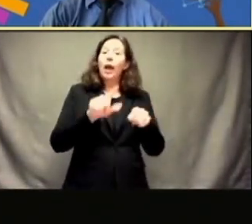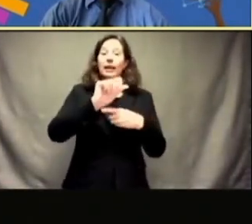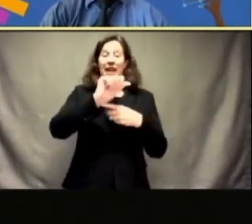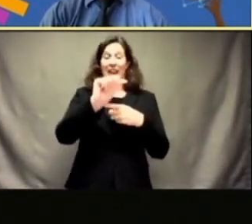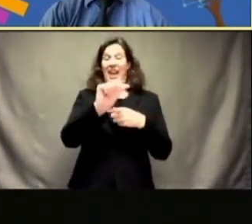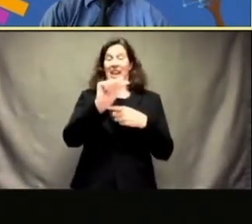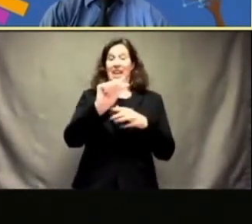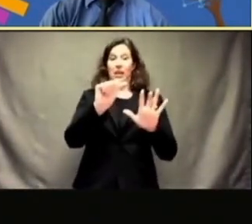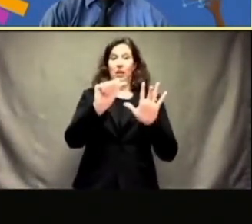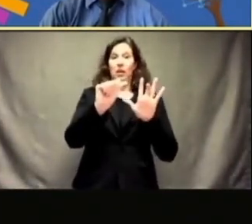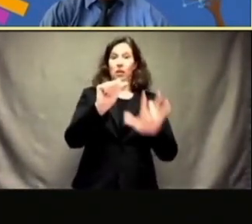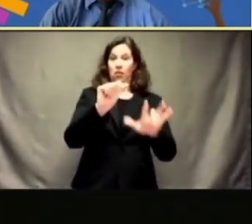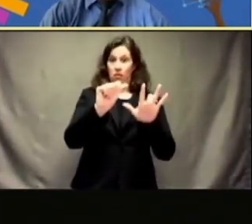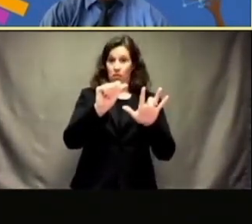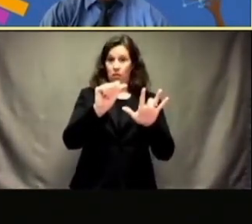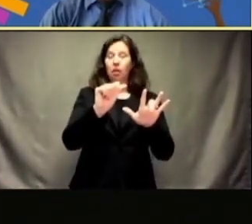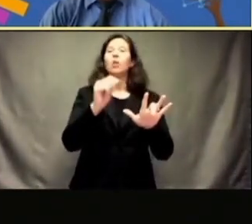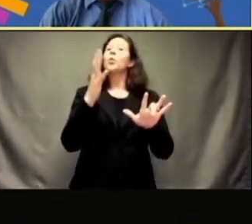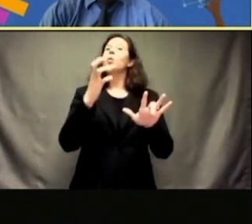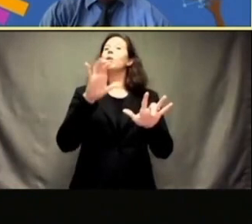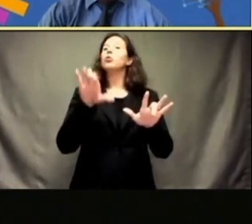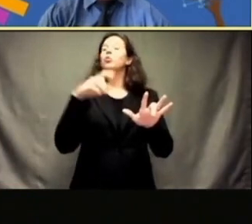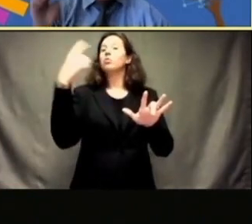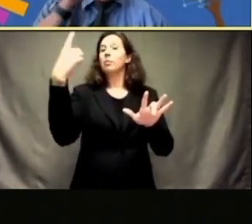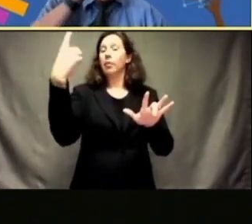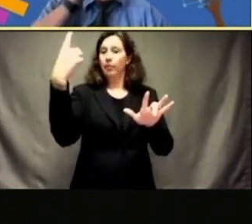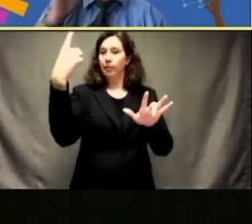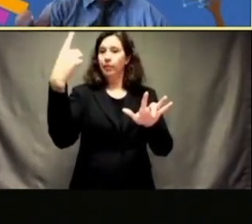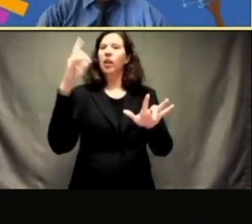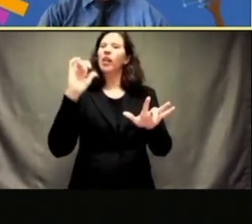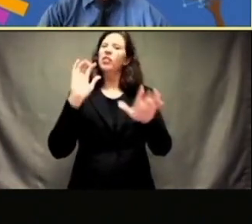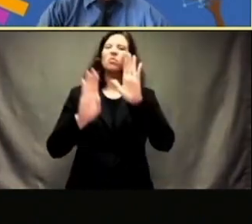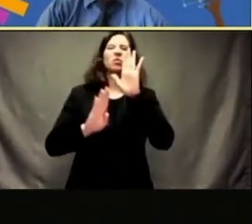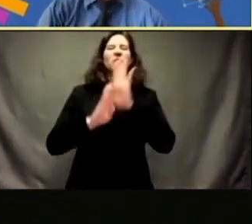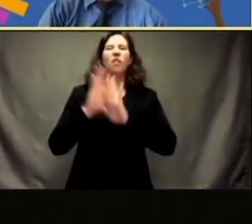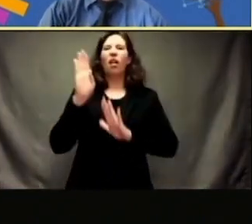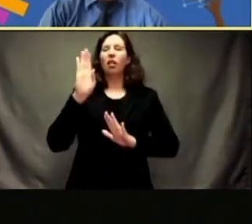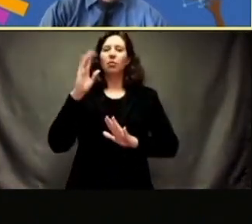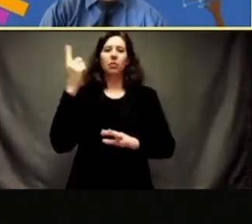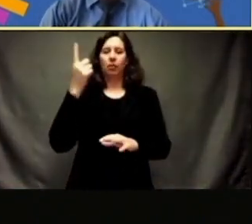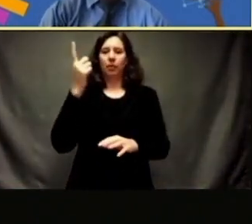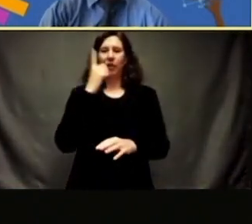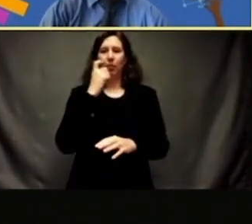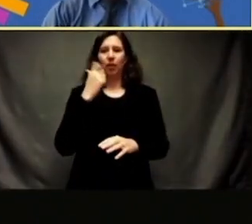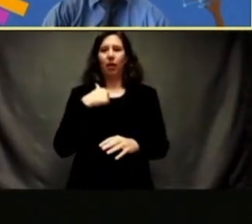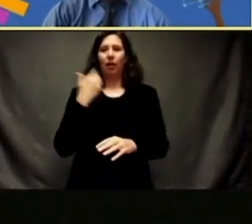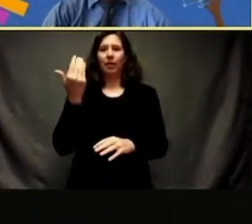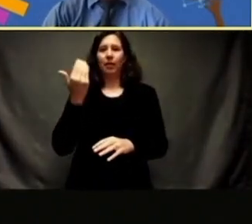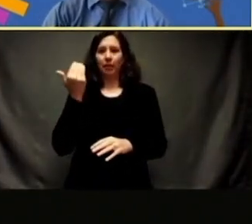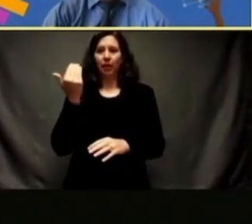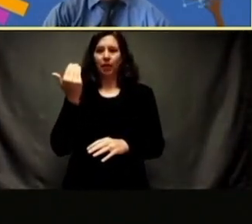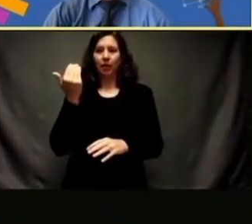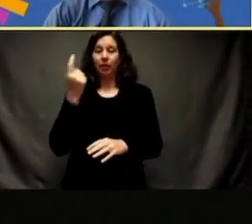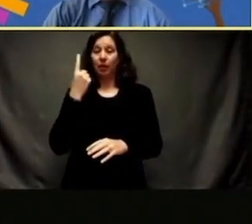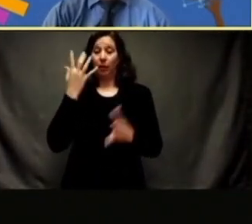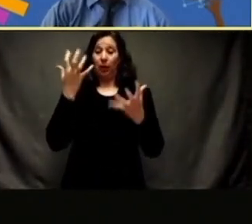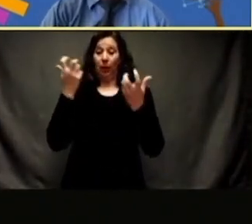pressed, we want it to do something. Now we're going to need to develop a variable here because we're going to actually have something that we want it to